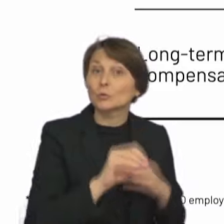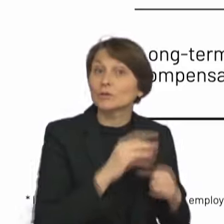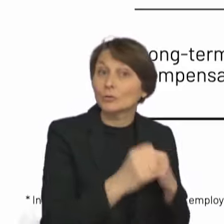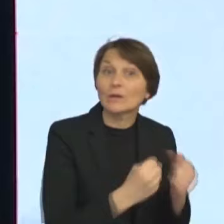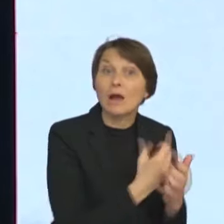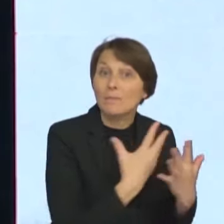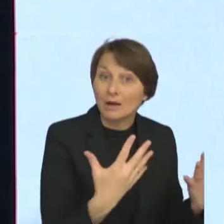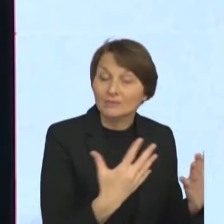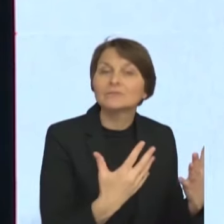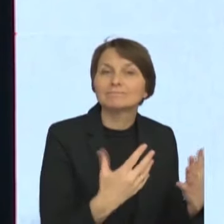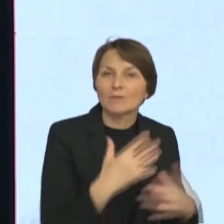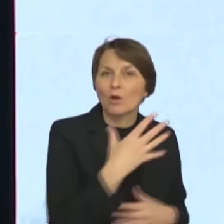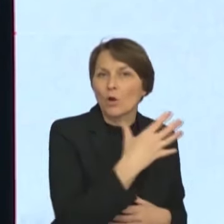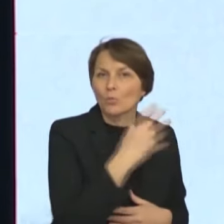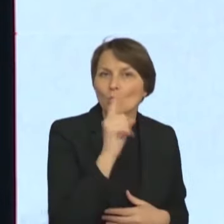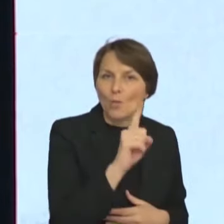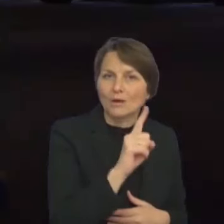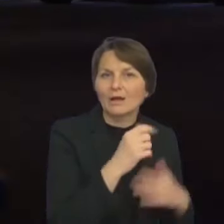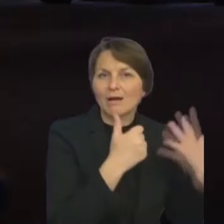to